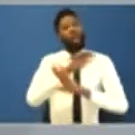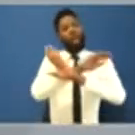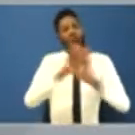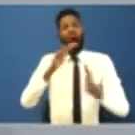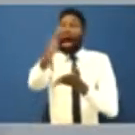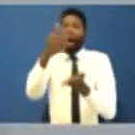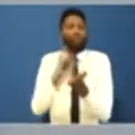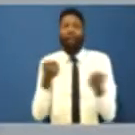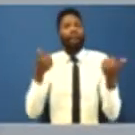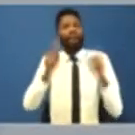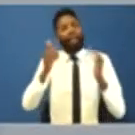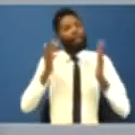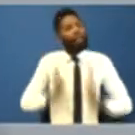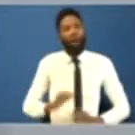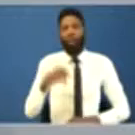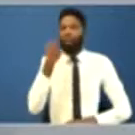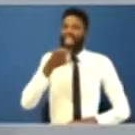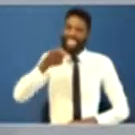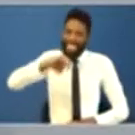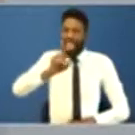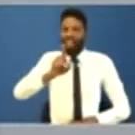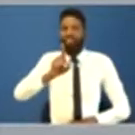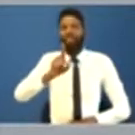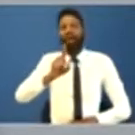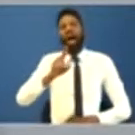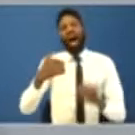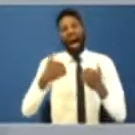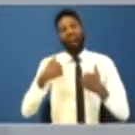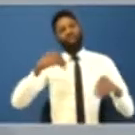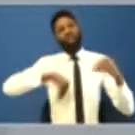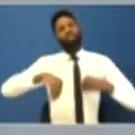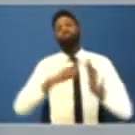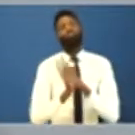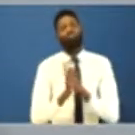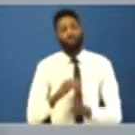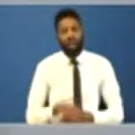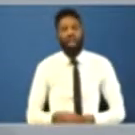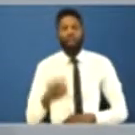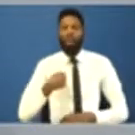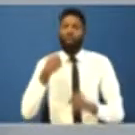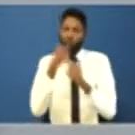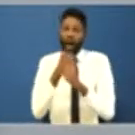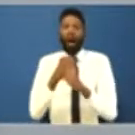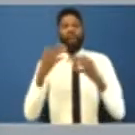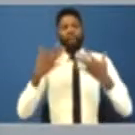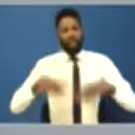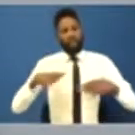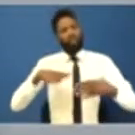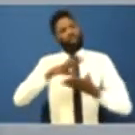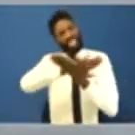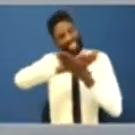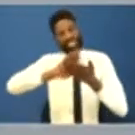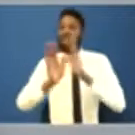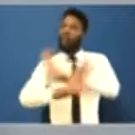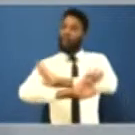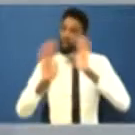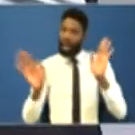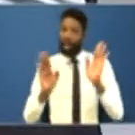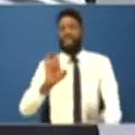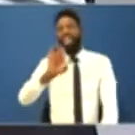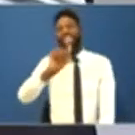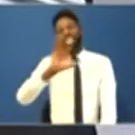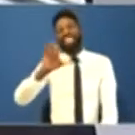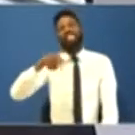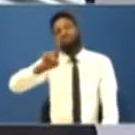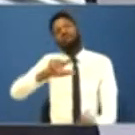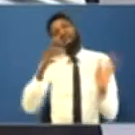anybody who who's tainted i will only work with people with clean hands uh let the escc